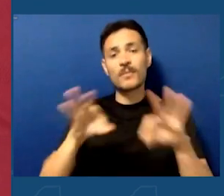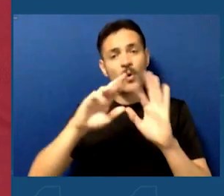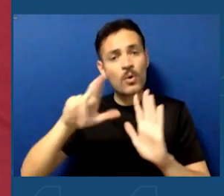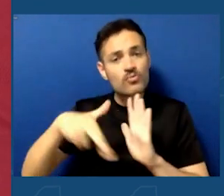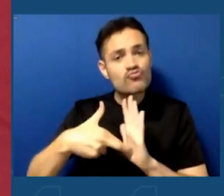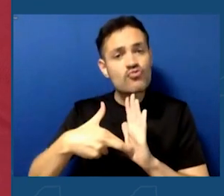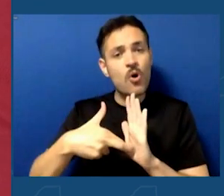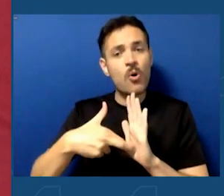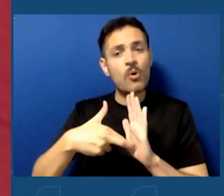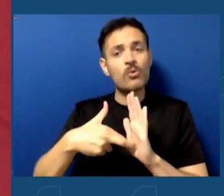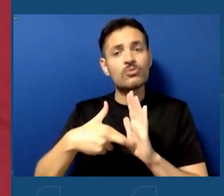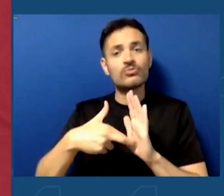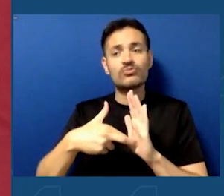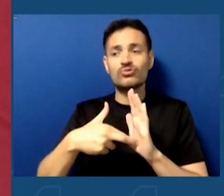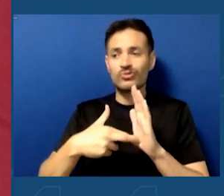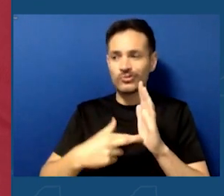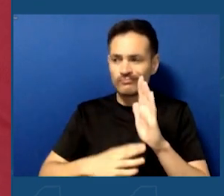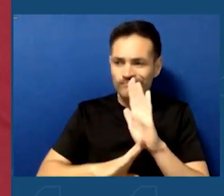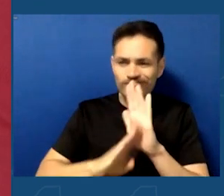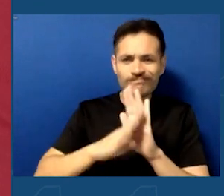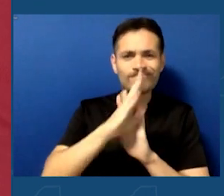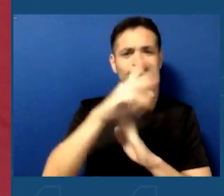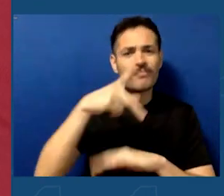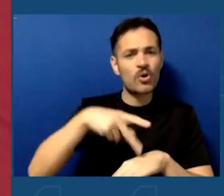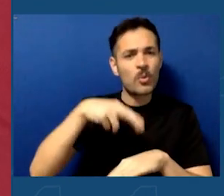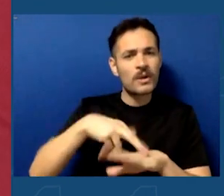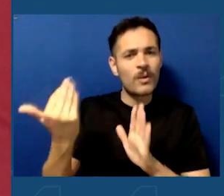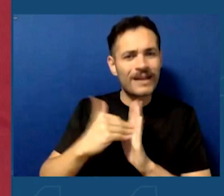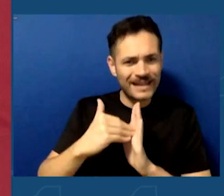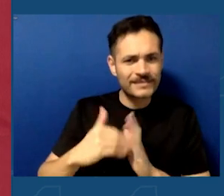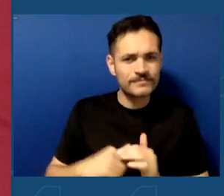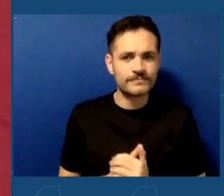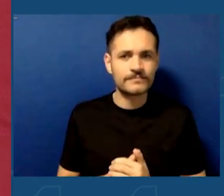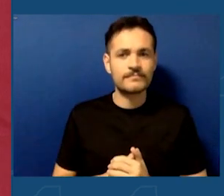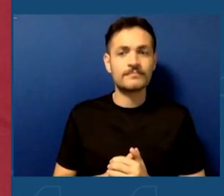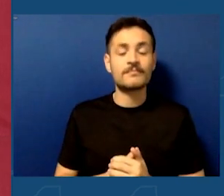of Puerto Rico. And to all my colleagues,